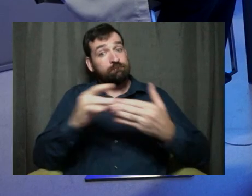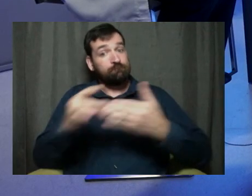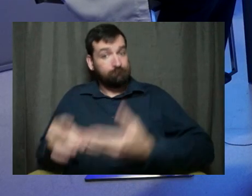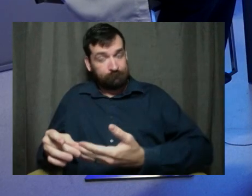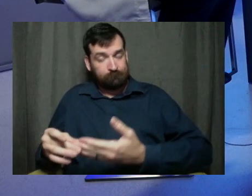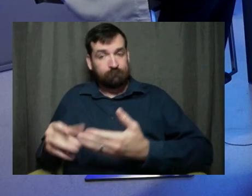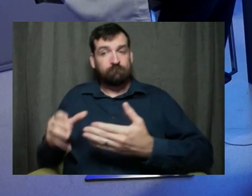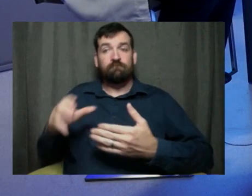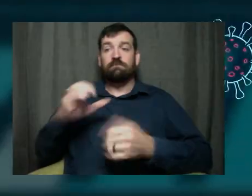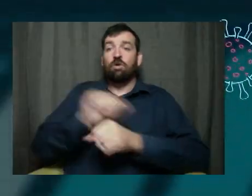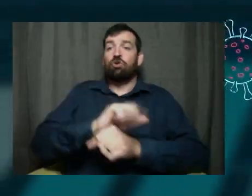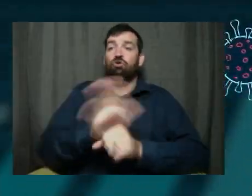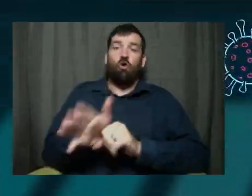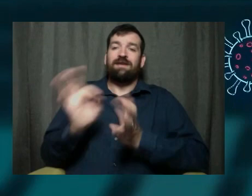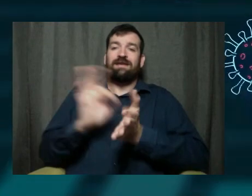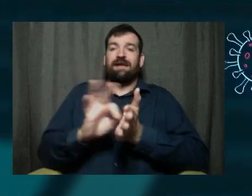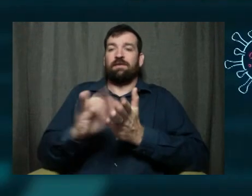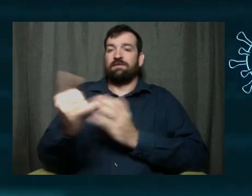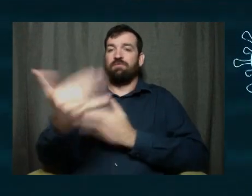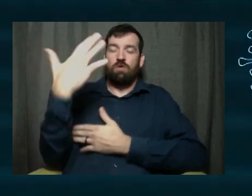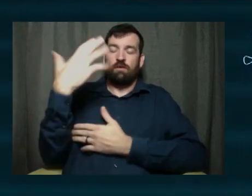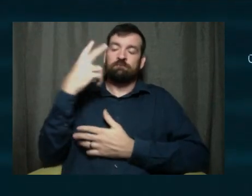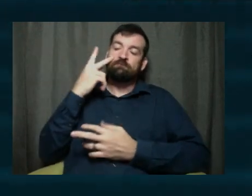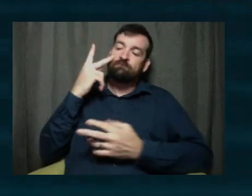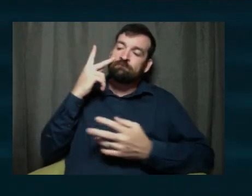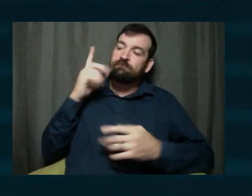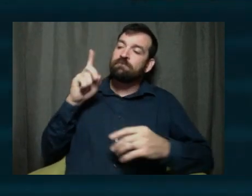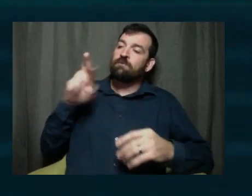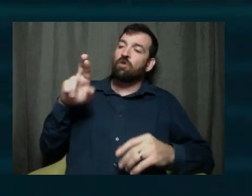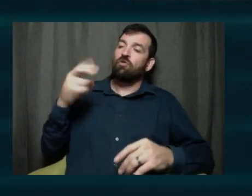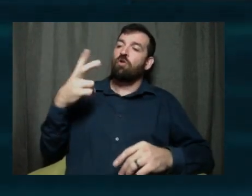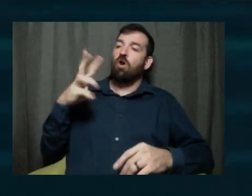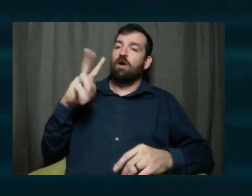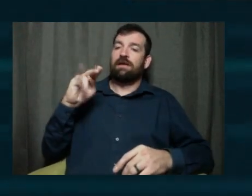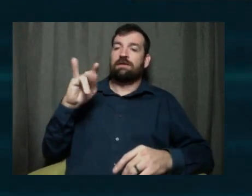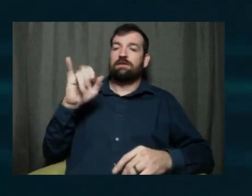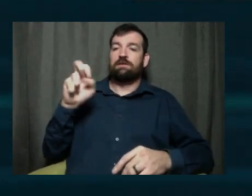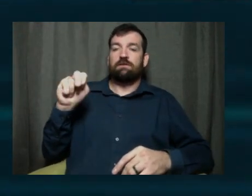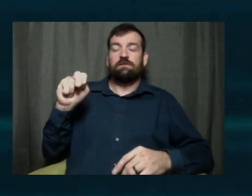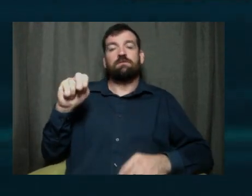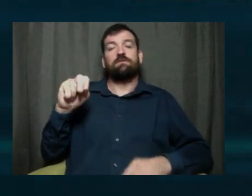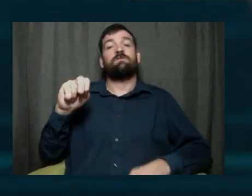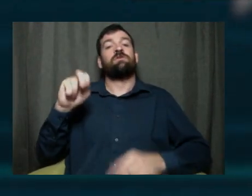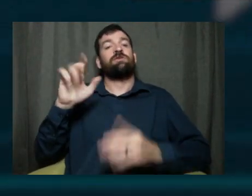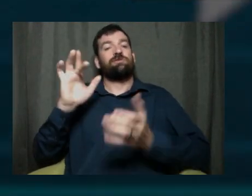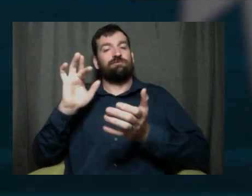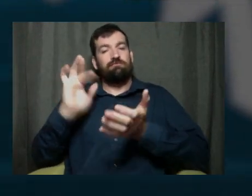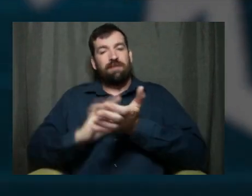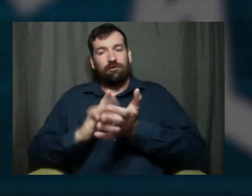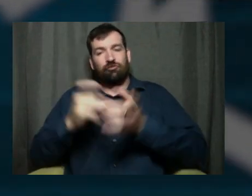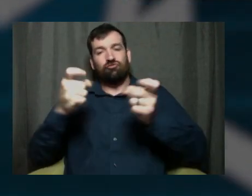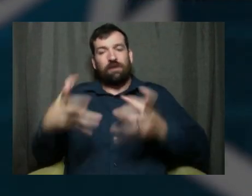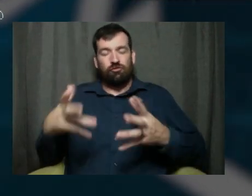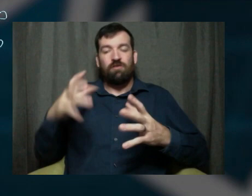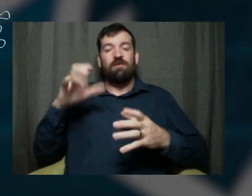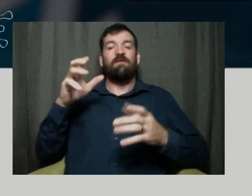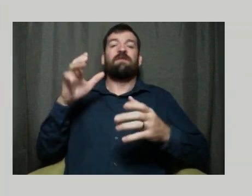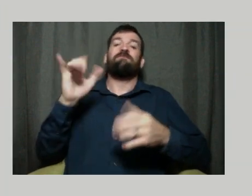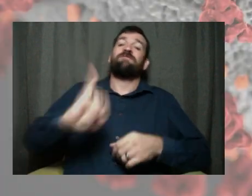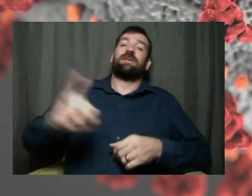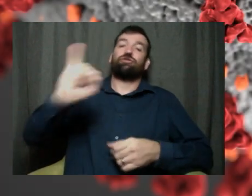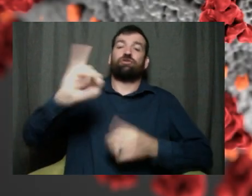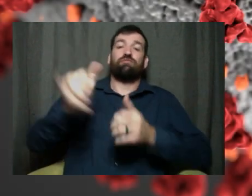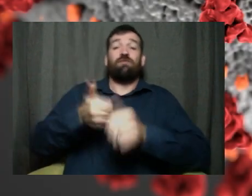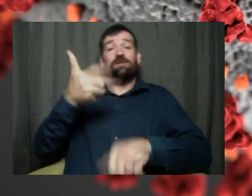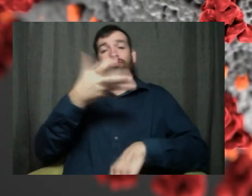COVID count this morning. Let's turn over to Dr. Dana Hawkinson, Medical Director of Infection Prevention and Control. Yep. Good Friday to you. Yeah, it's